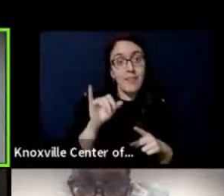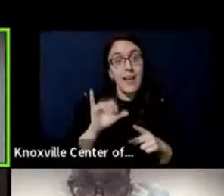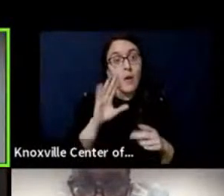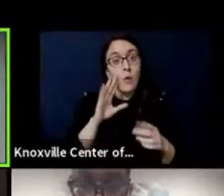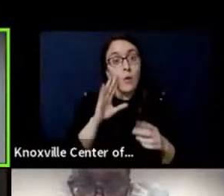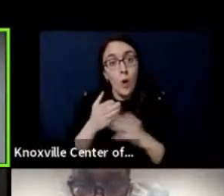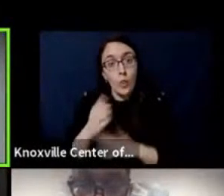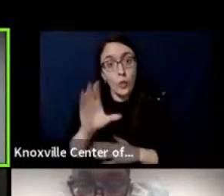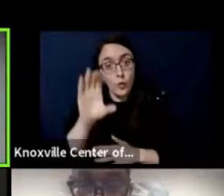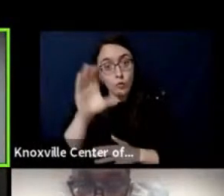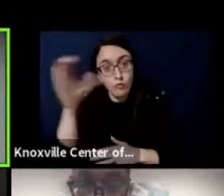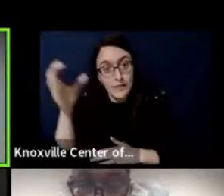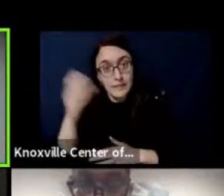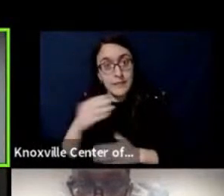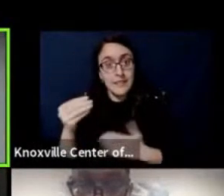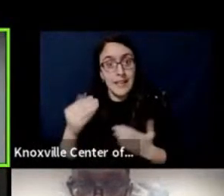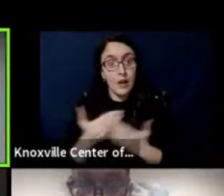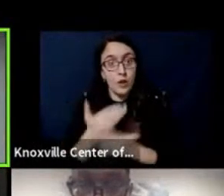New Year's.